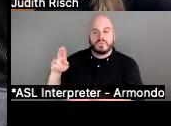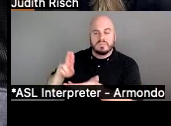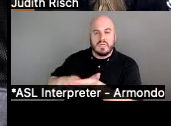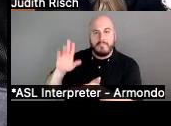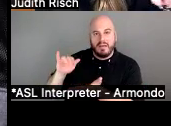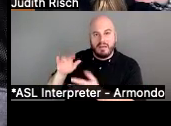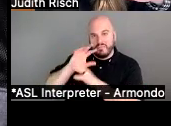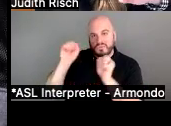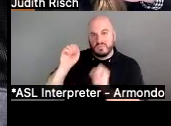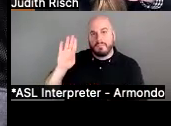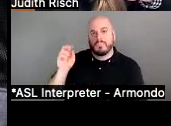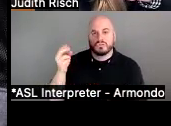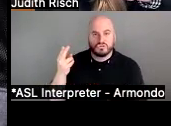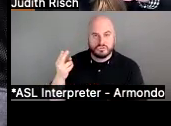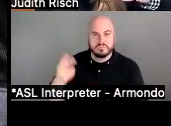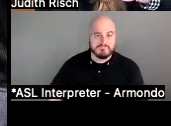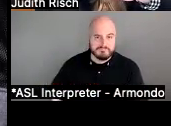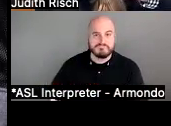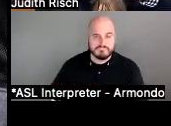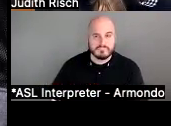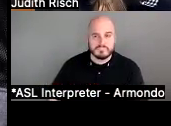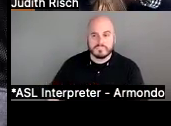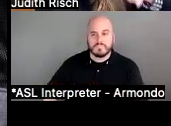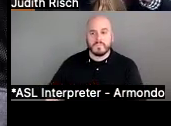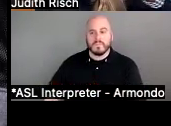Bush. So